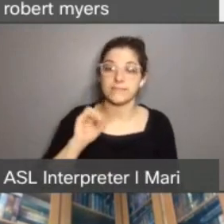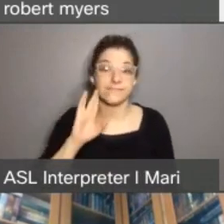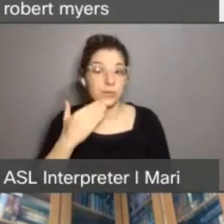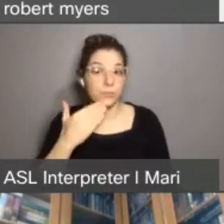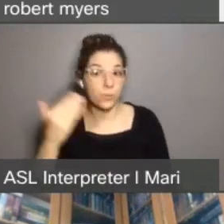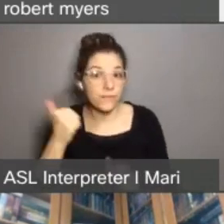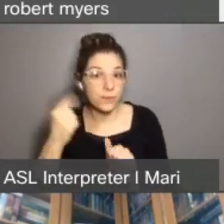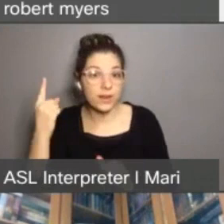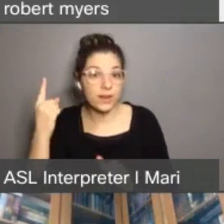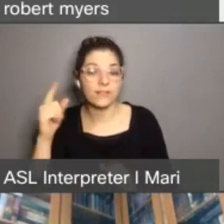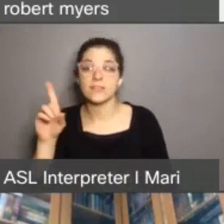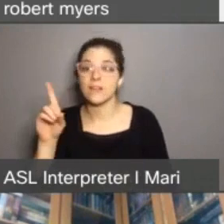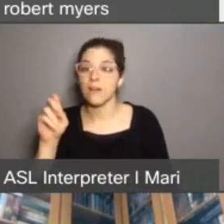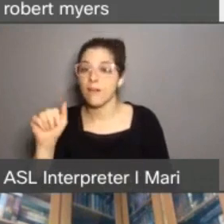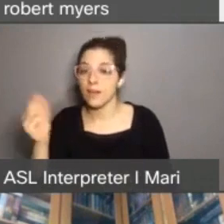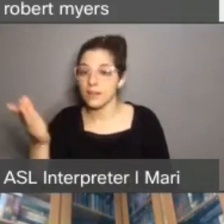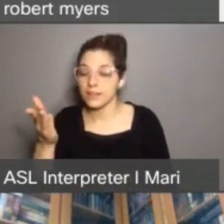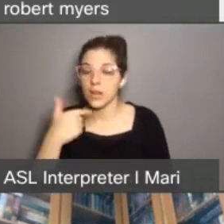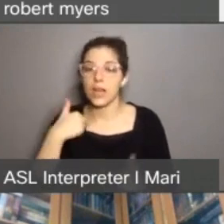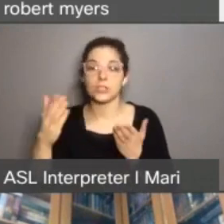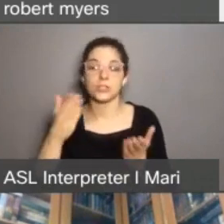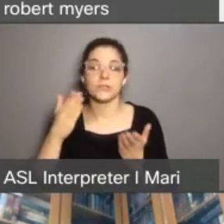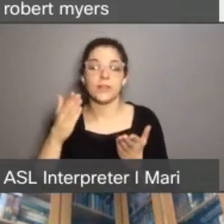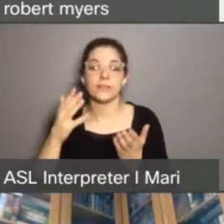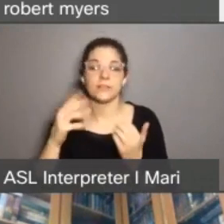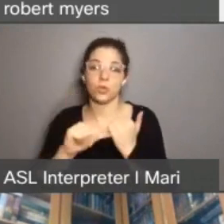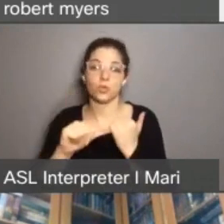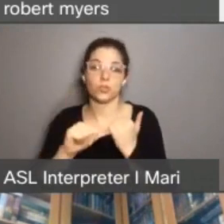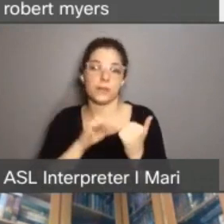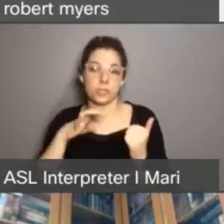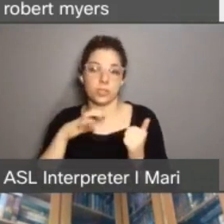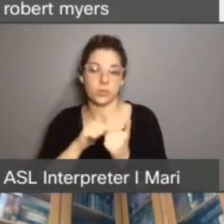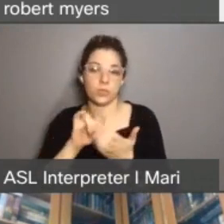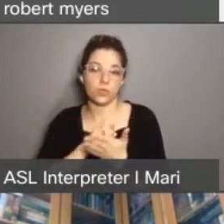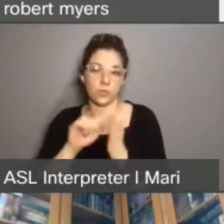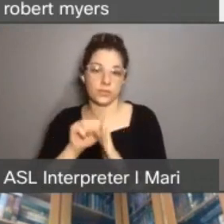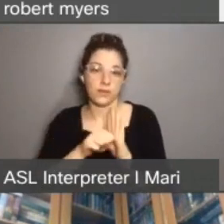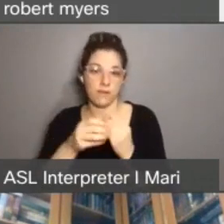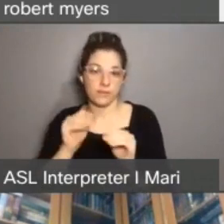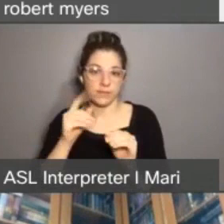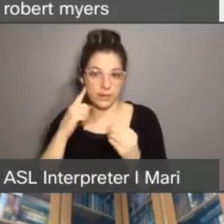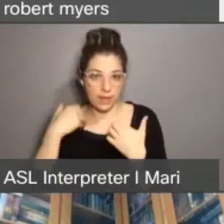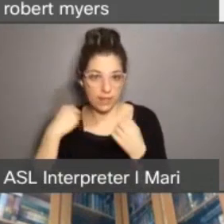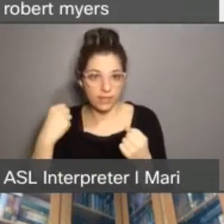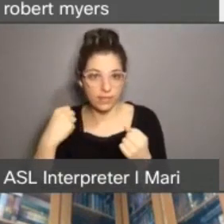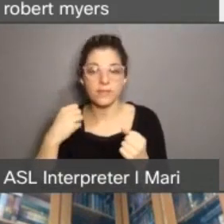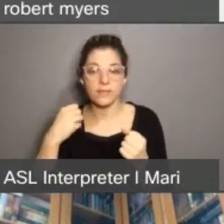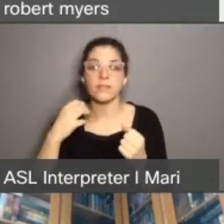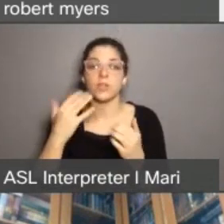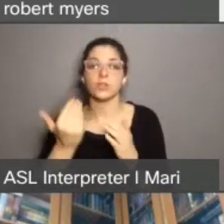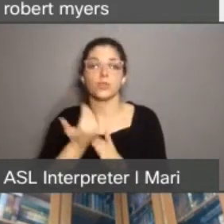morning, everybody. Donna Bradbury. I serve as Associate Commissioner with the New York State Office of Mental Health in the